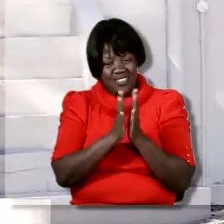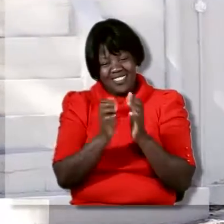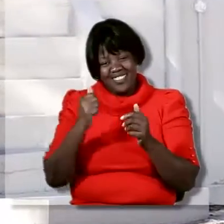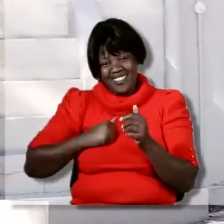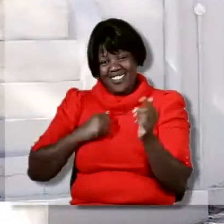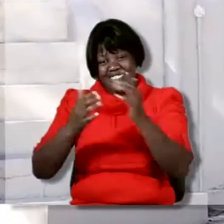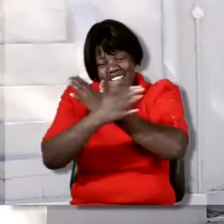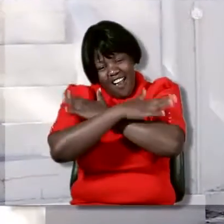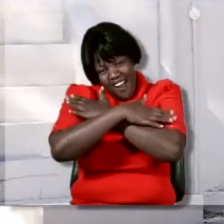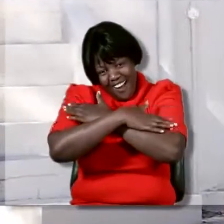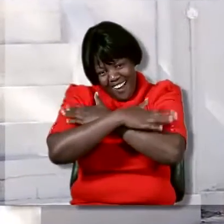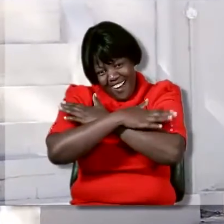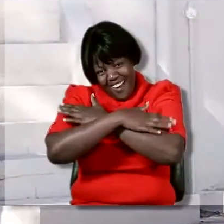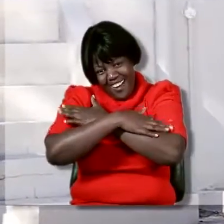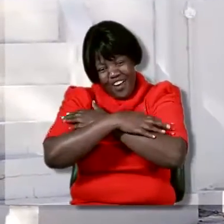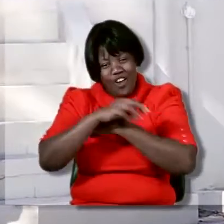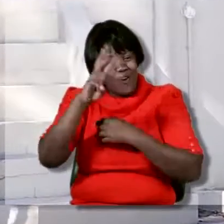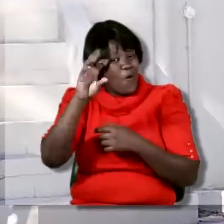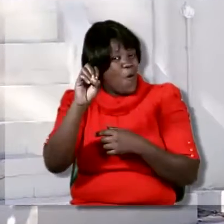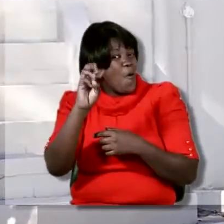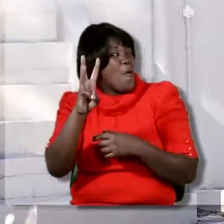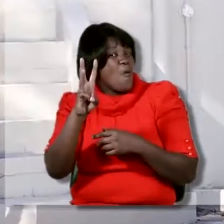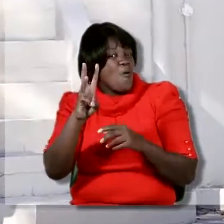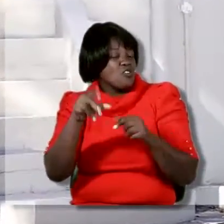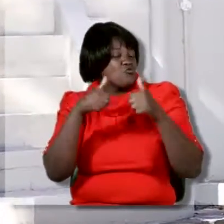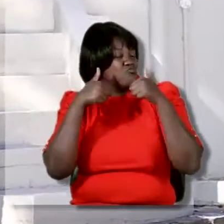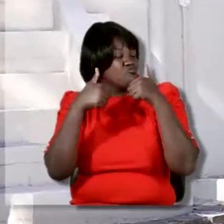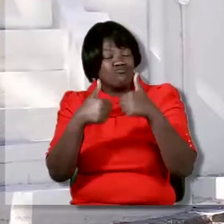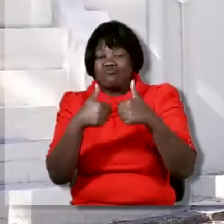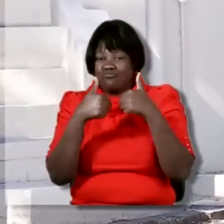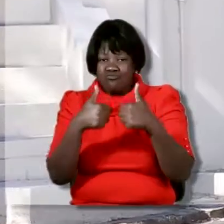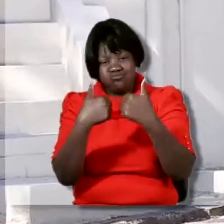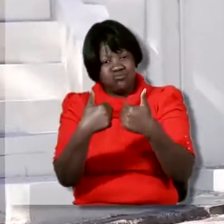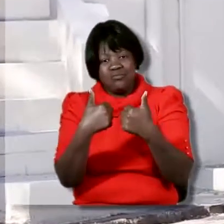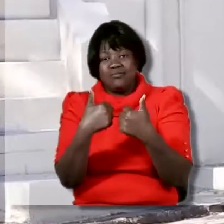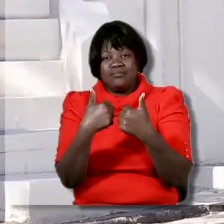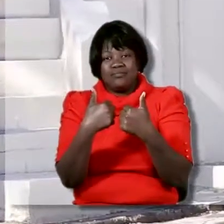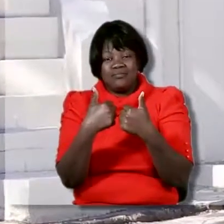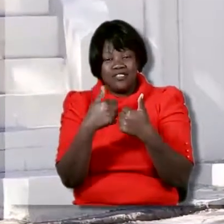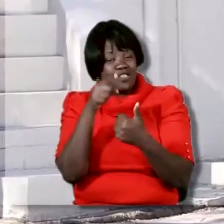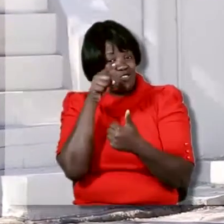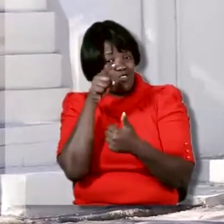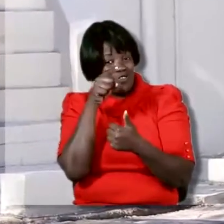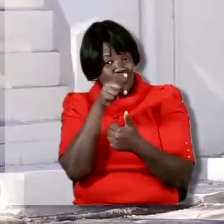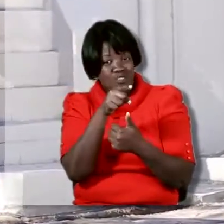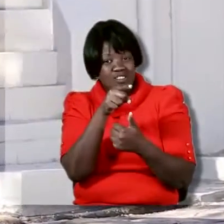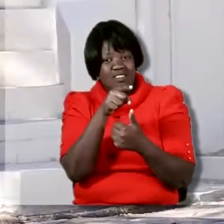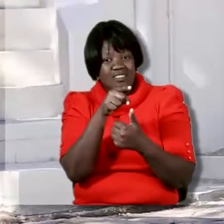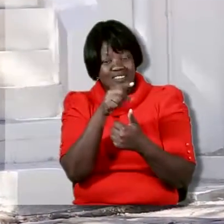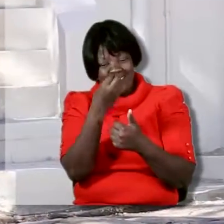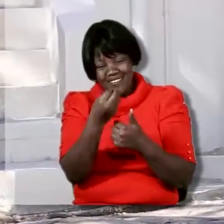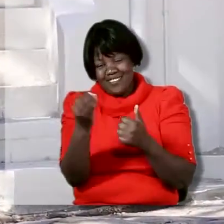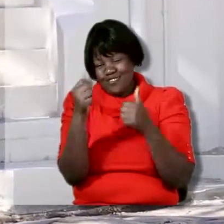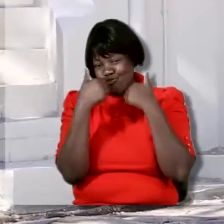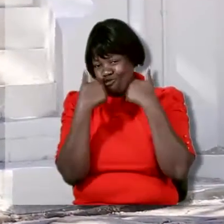good. man. That was Oh, well done, my dear. You are a great